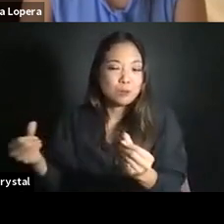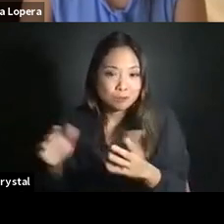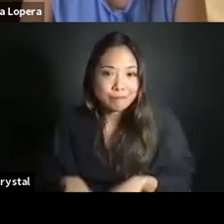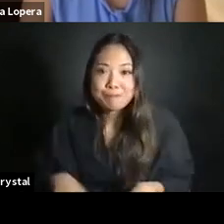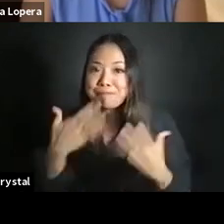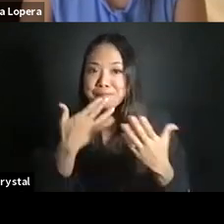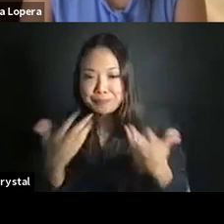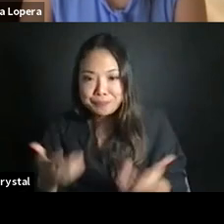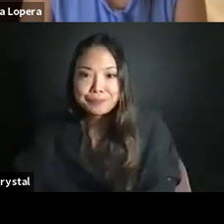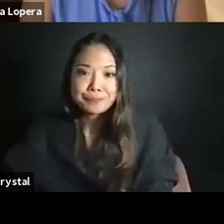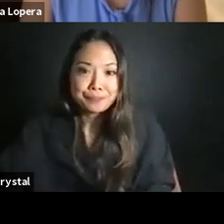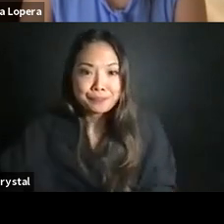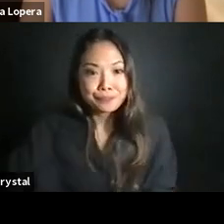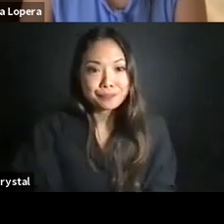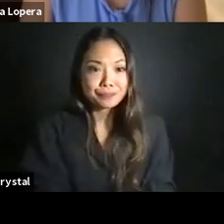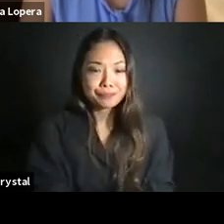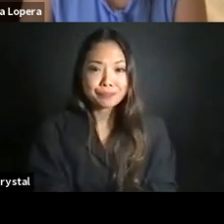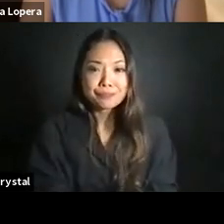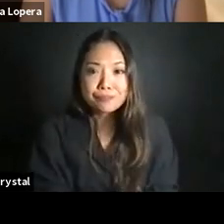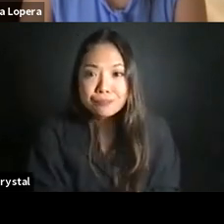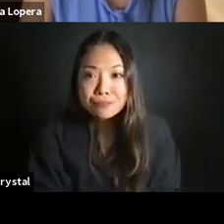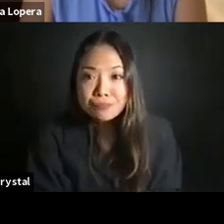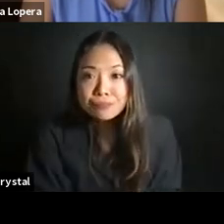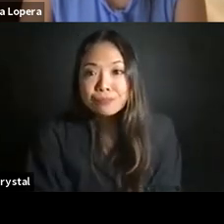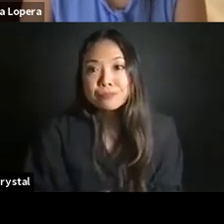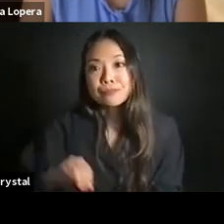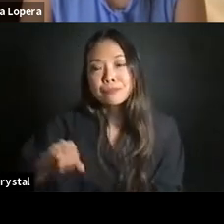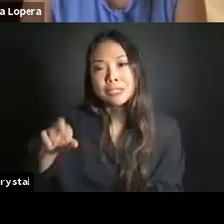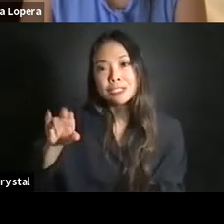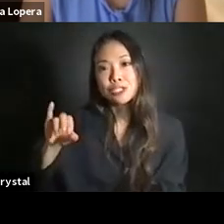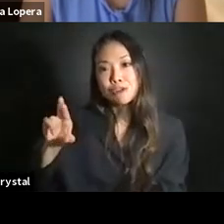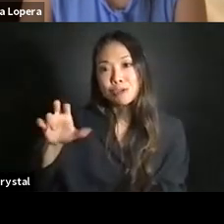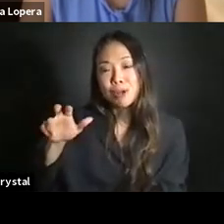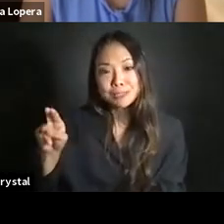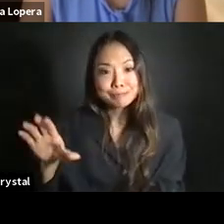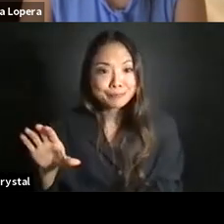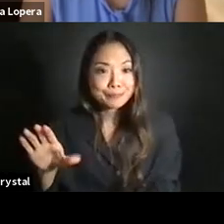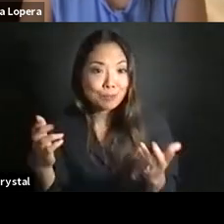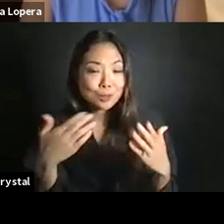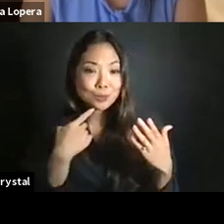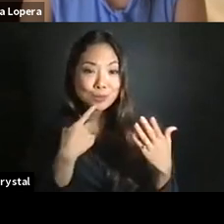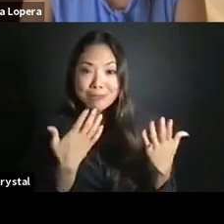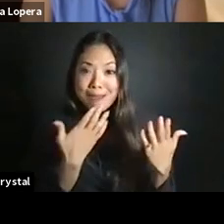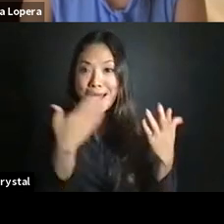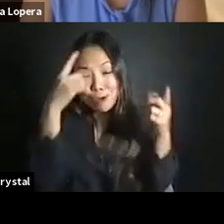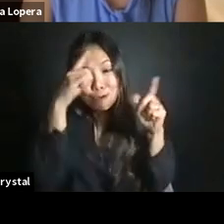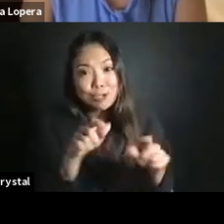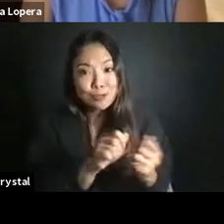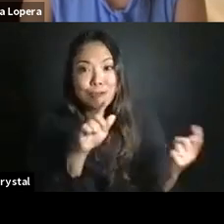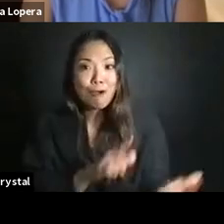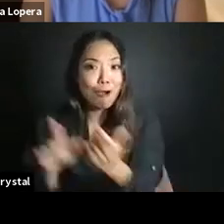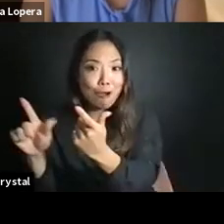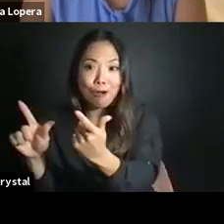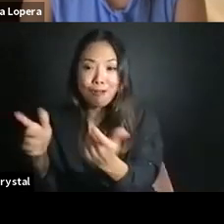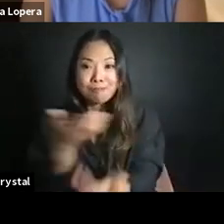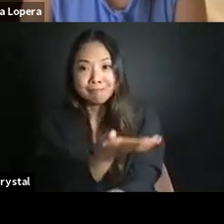thank you um i just want to say i agree with all of the comments that my fellow members have made with regard to